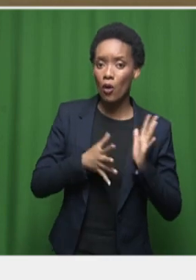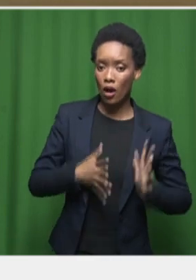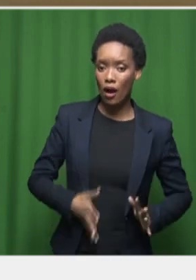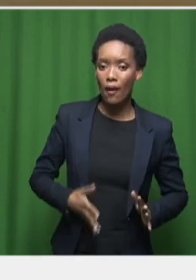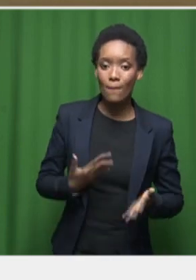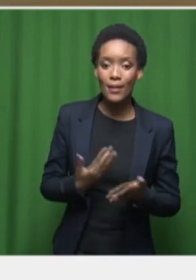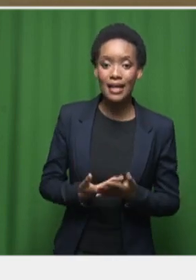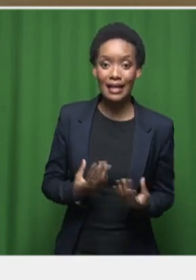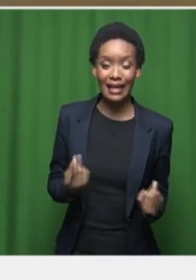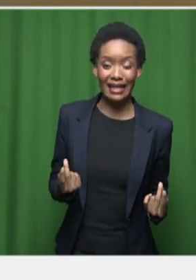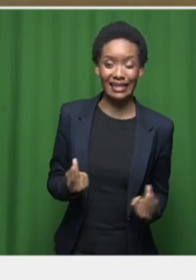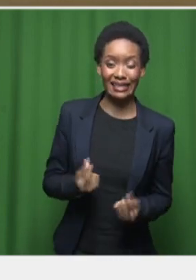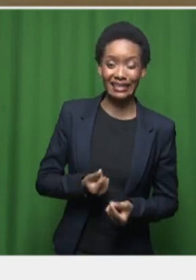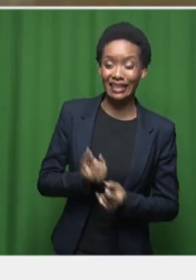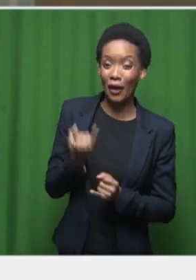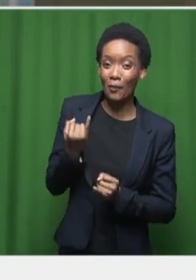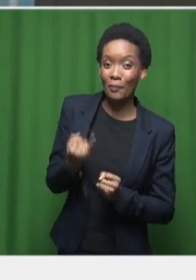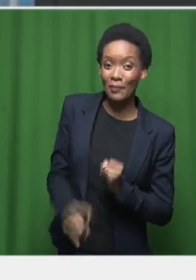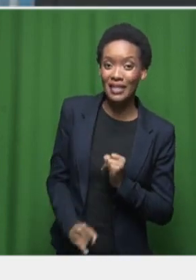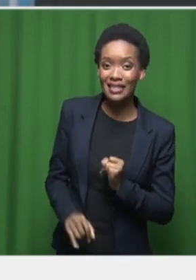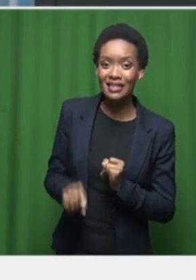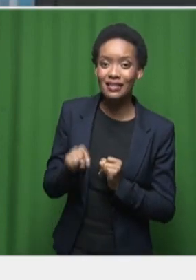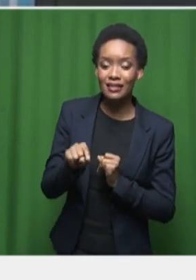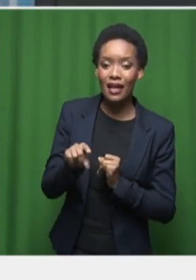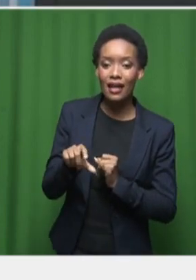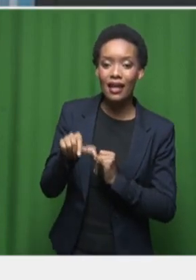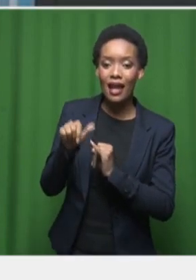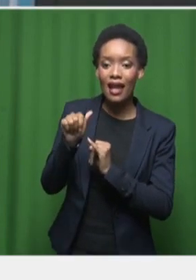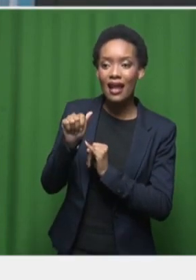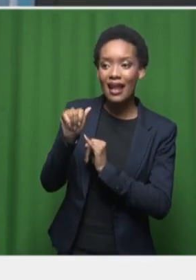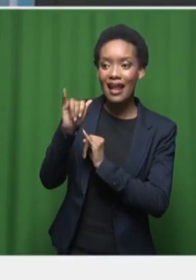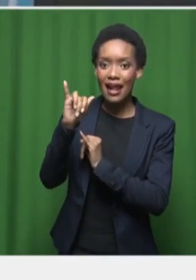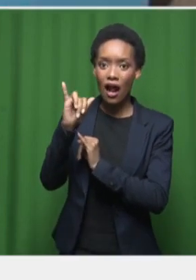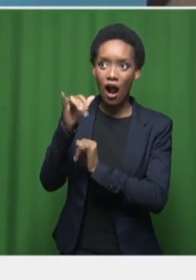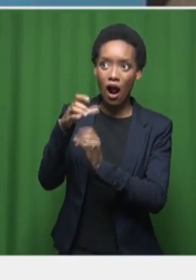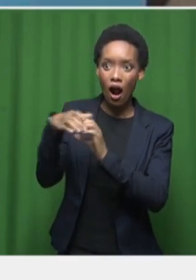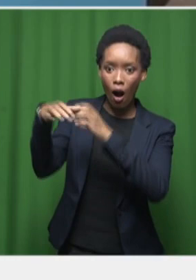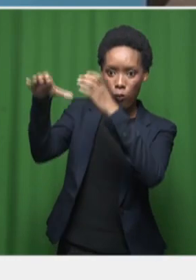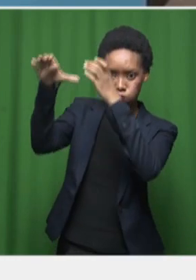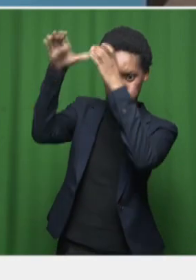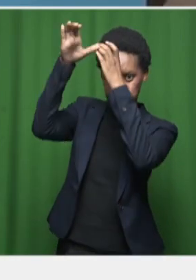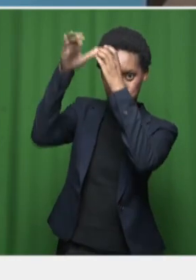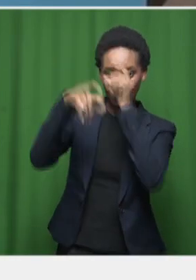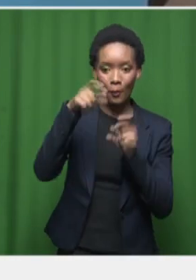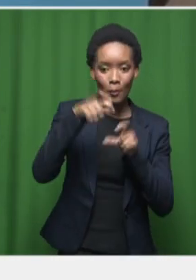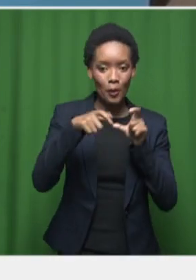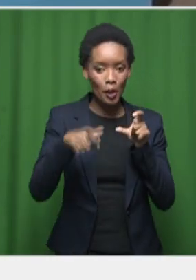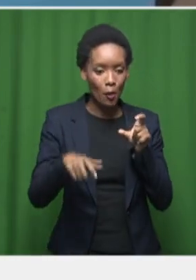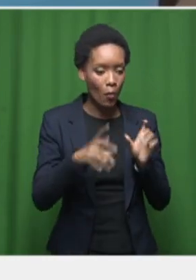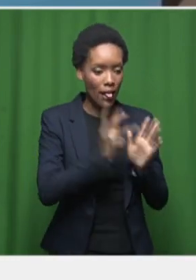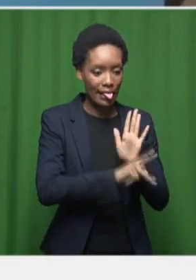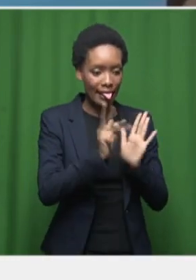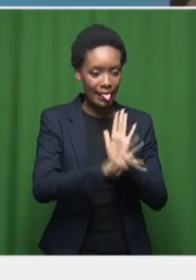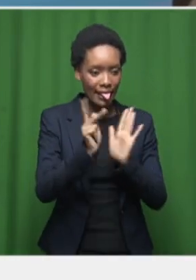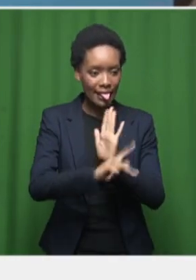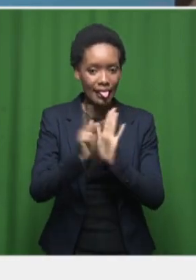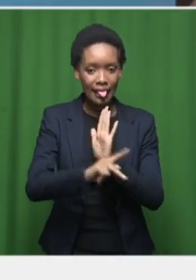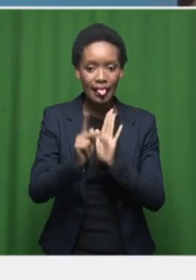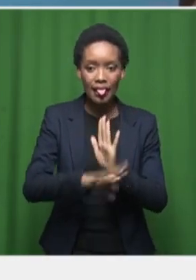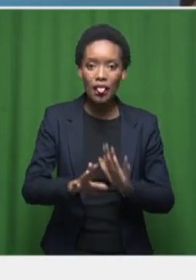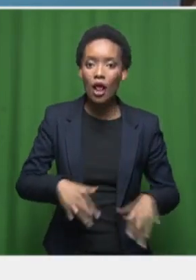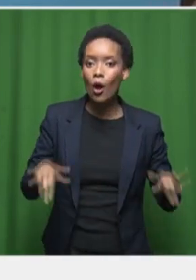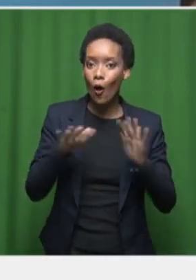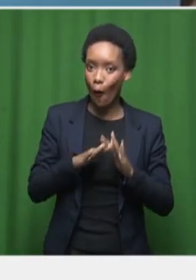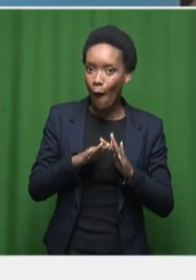create a superintelligence that decides to wipe out humanity. Now, education is also not spared by